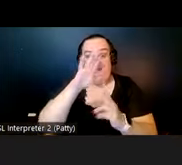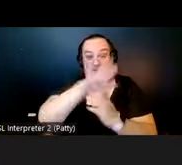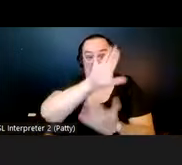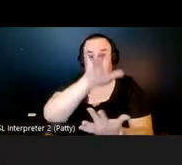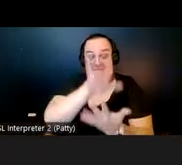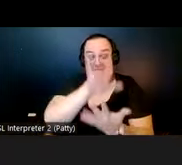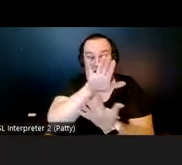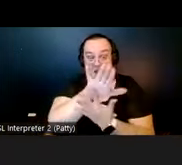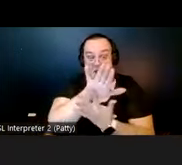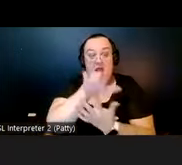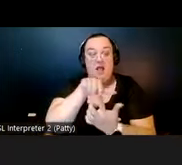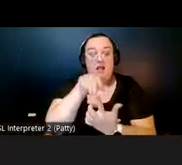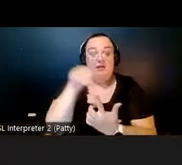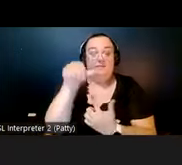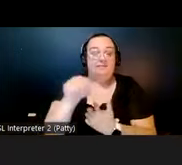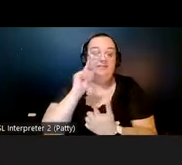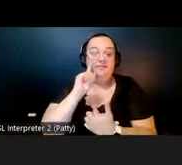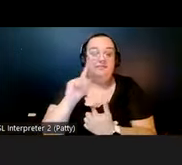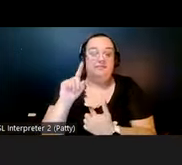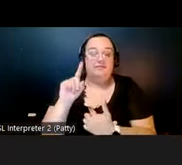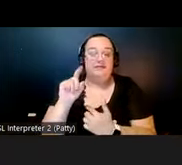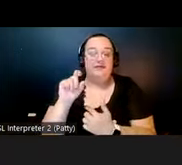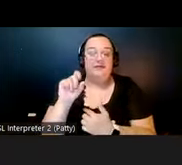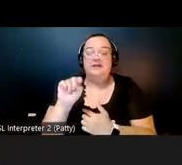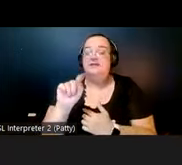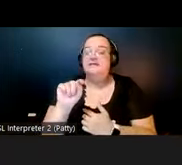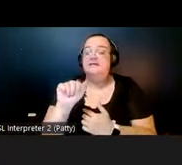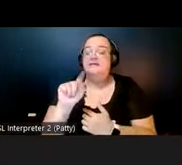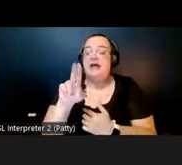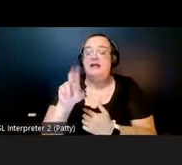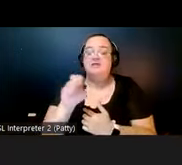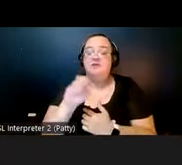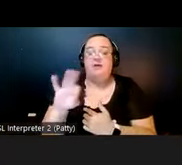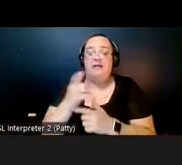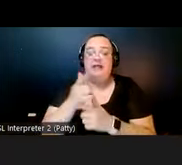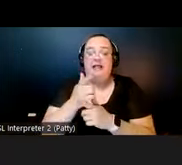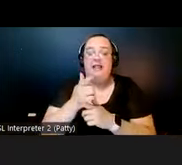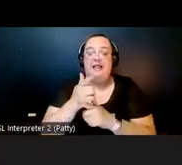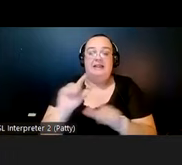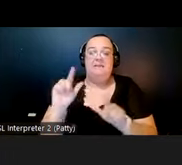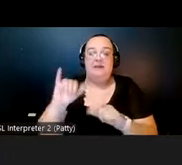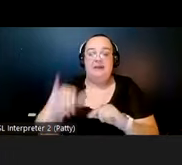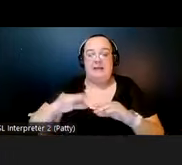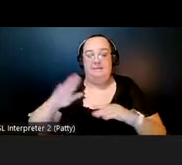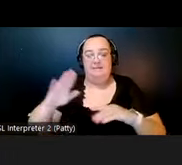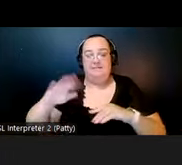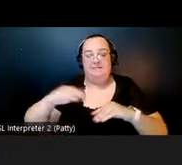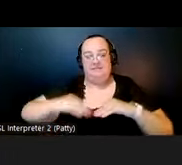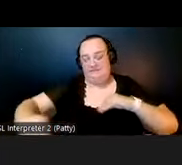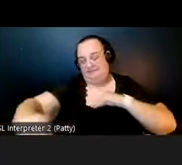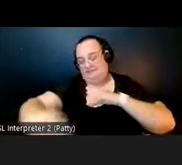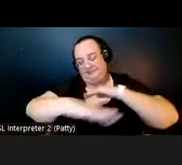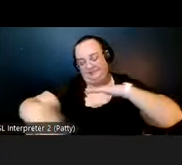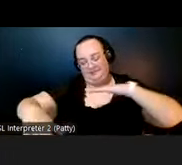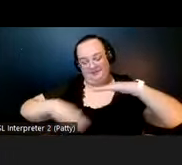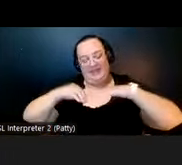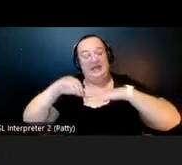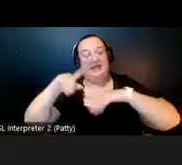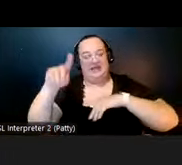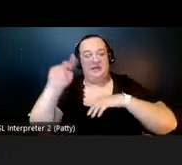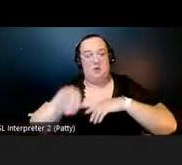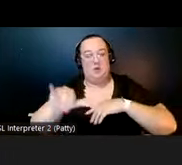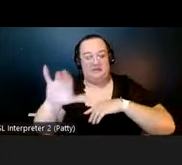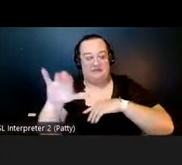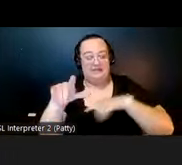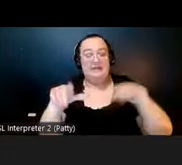we funded the Statue of Liberty's Terraplane rehabilitation. That's in New York City. And in the upper